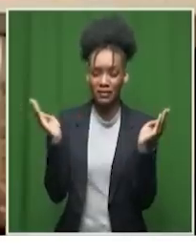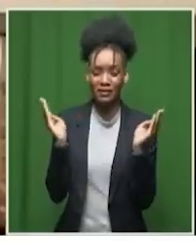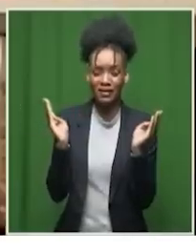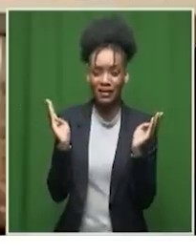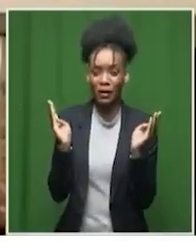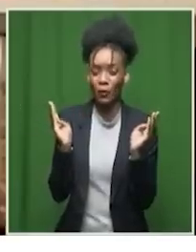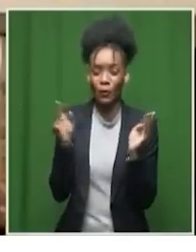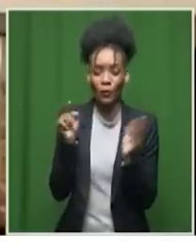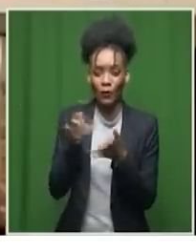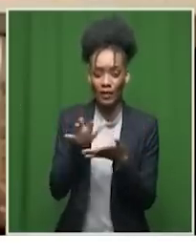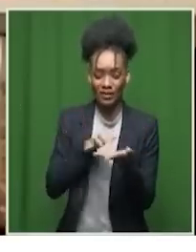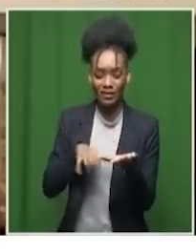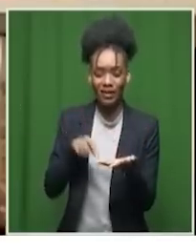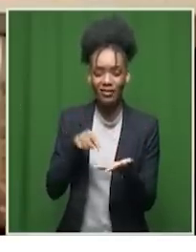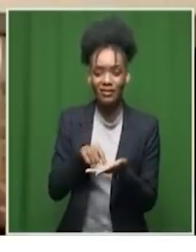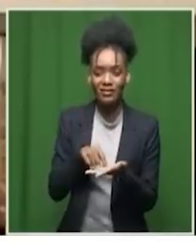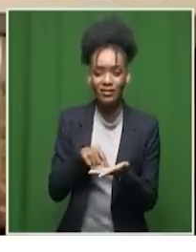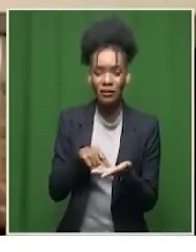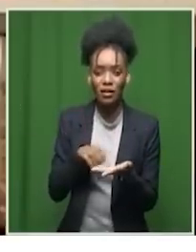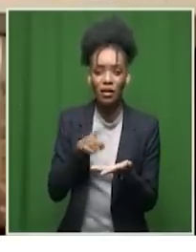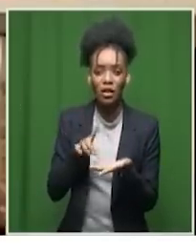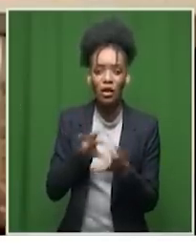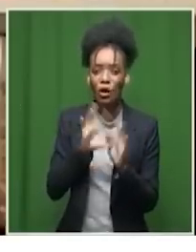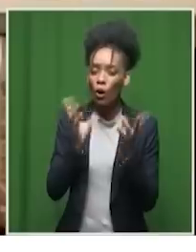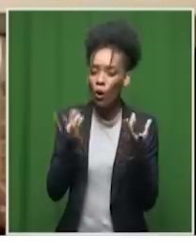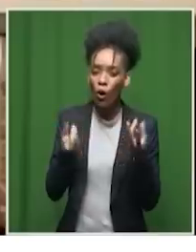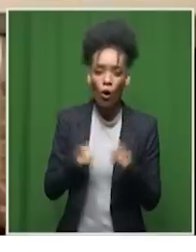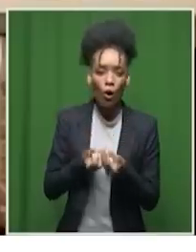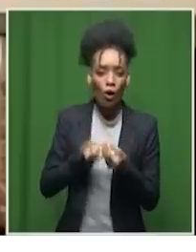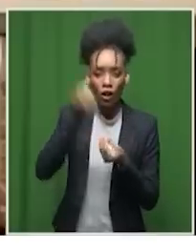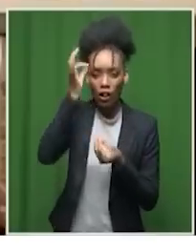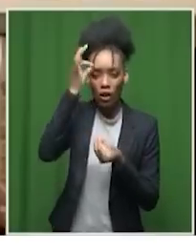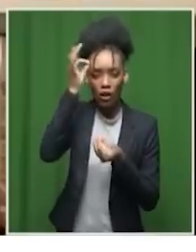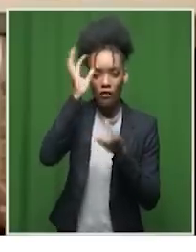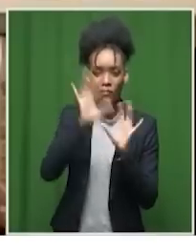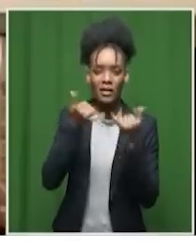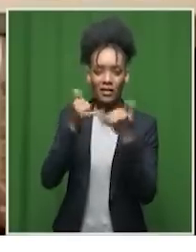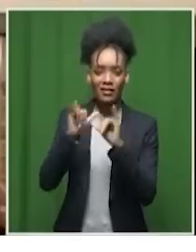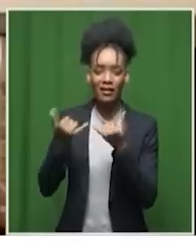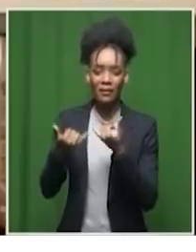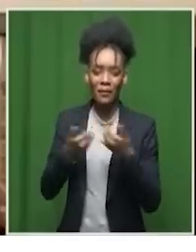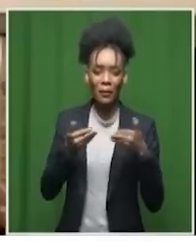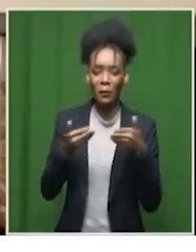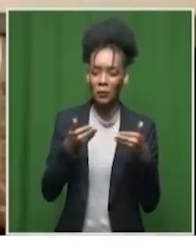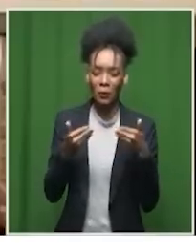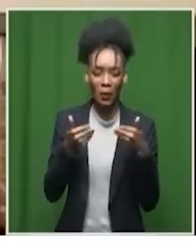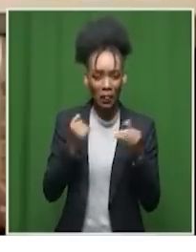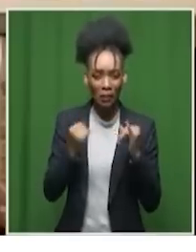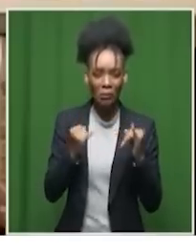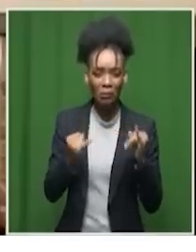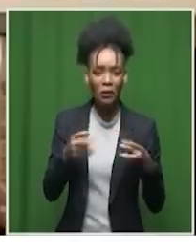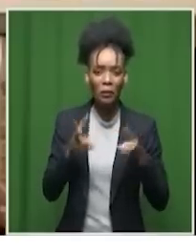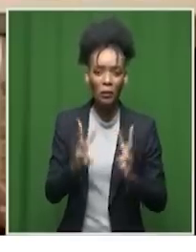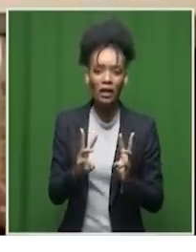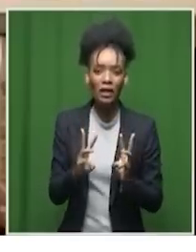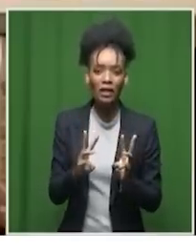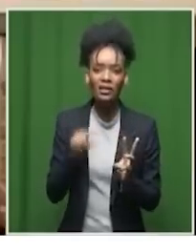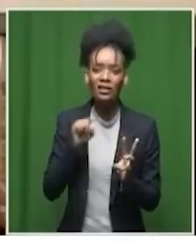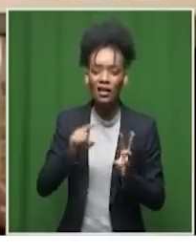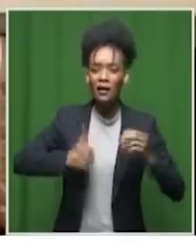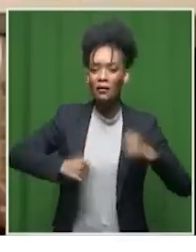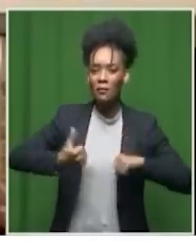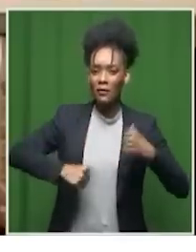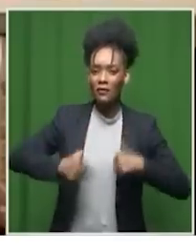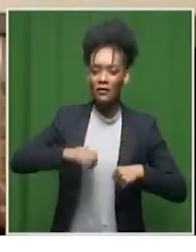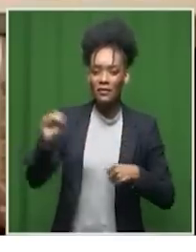misgovernance of all state-owned enterprises and the abysmal bad performance of the